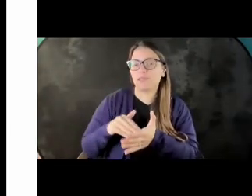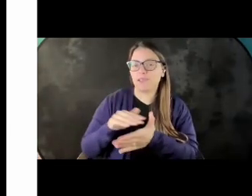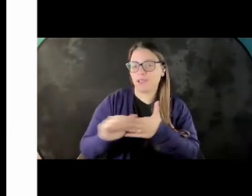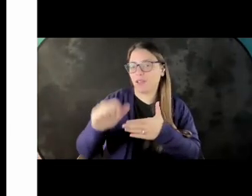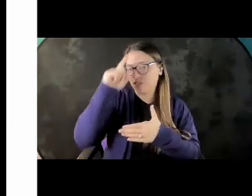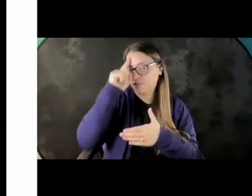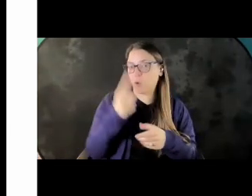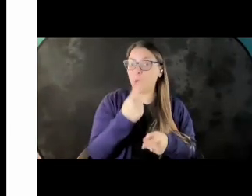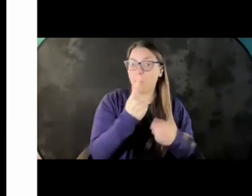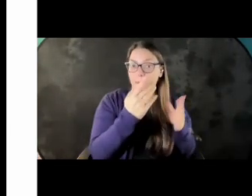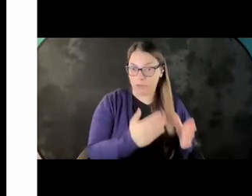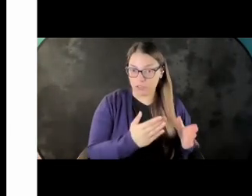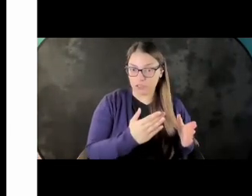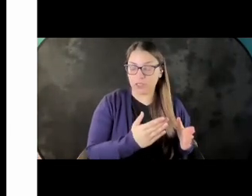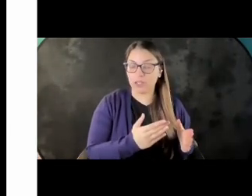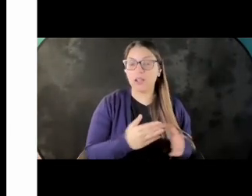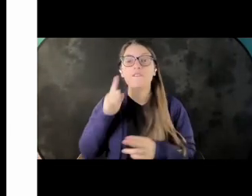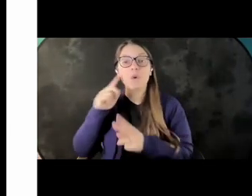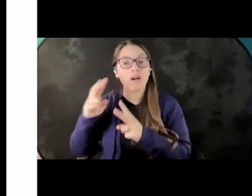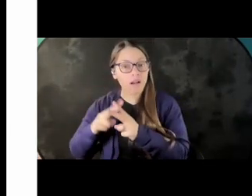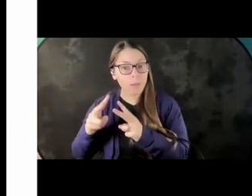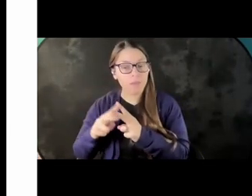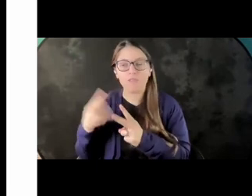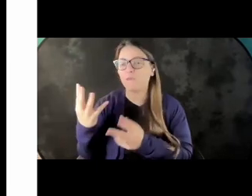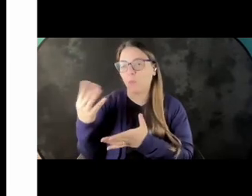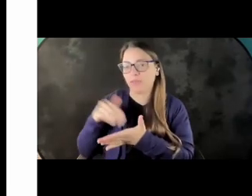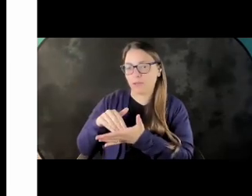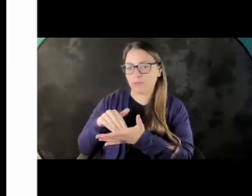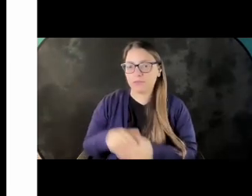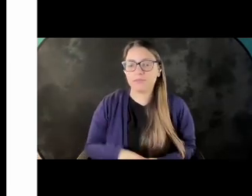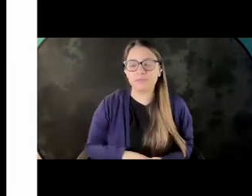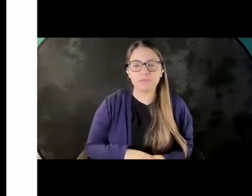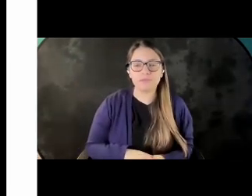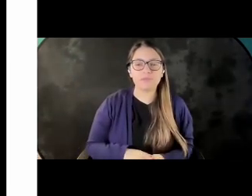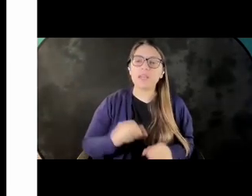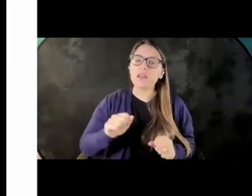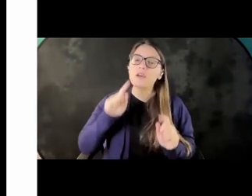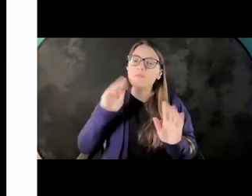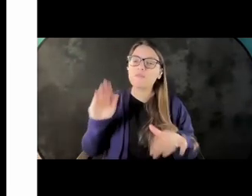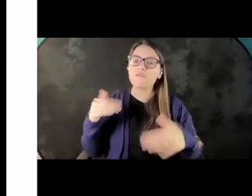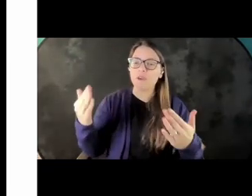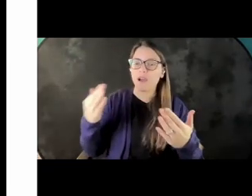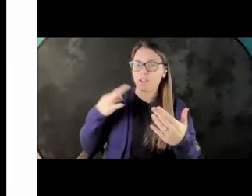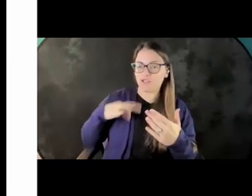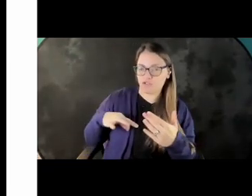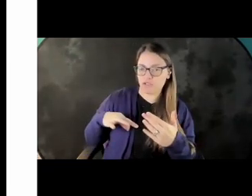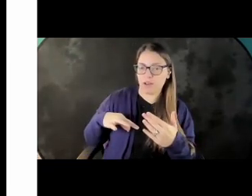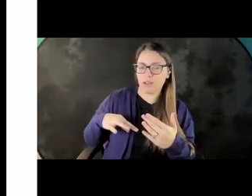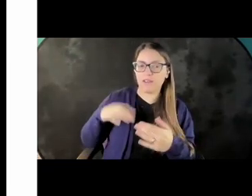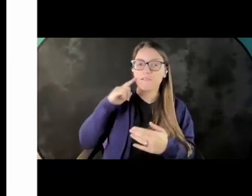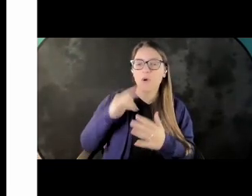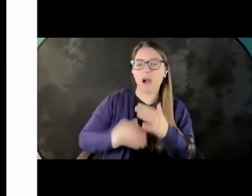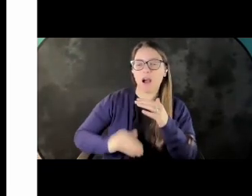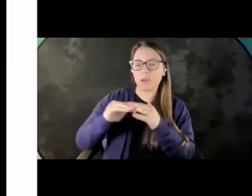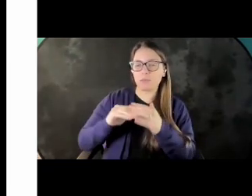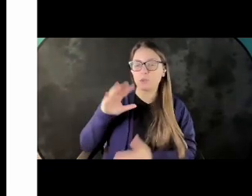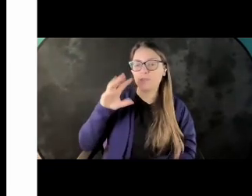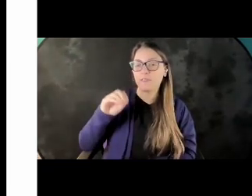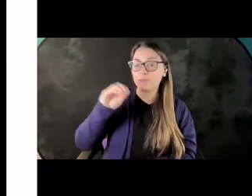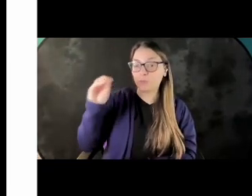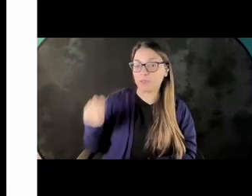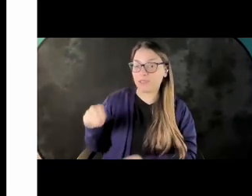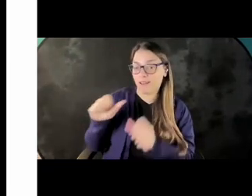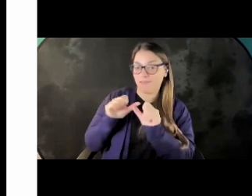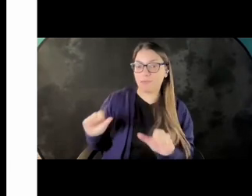individual or $4,000 for a couple. Now, that would provide a credit of up to 50% of the